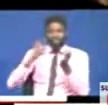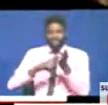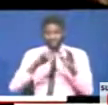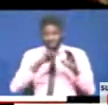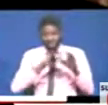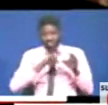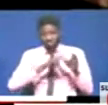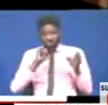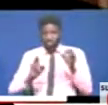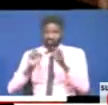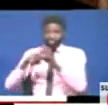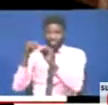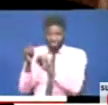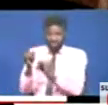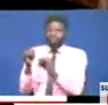to remove